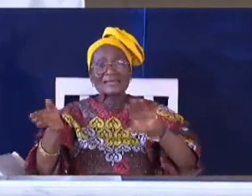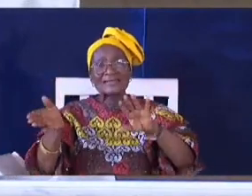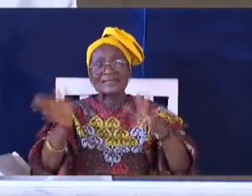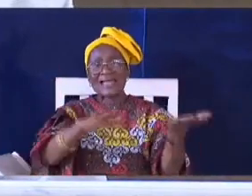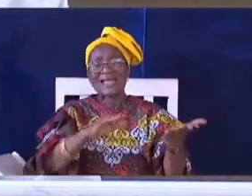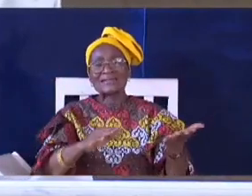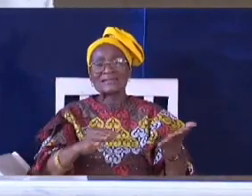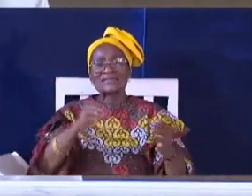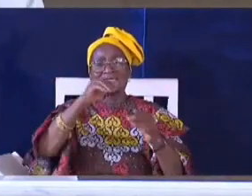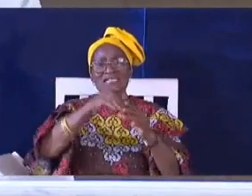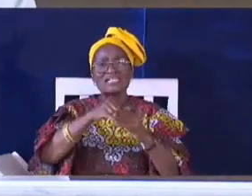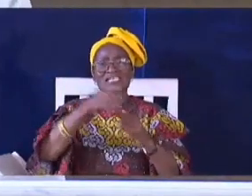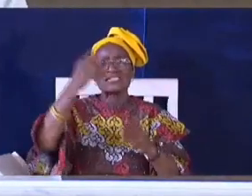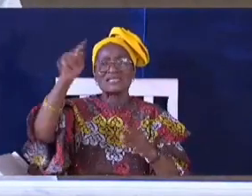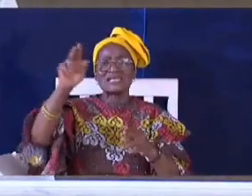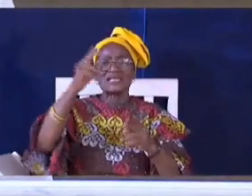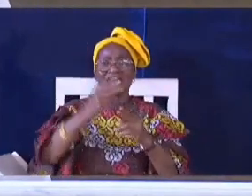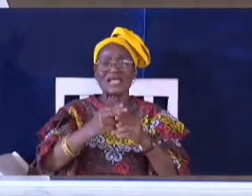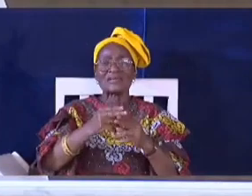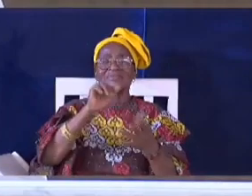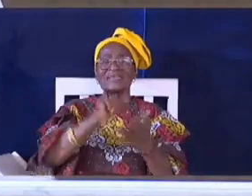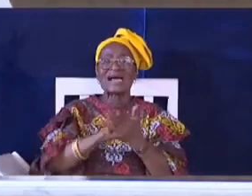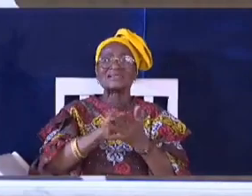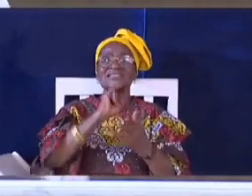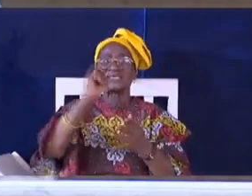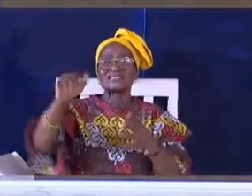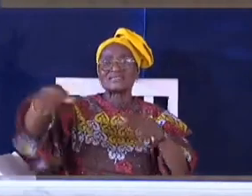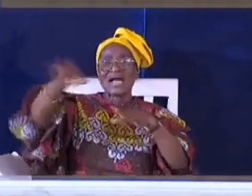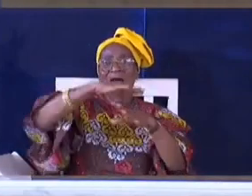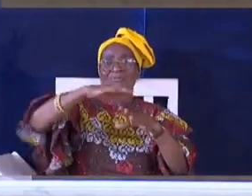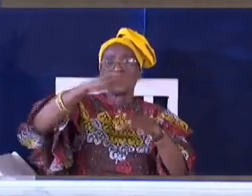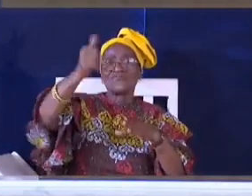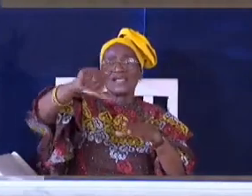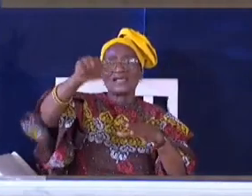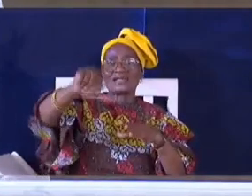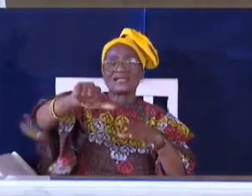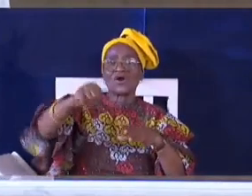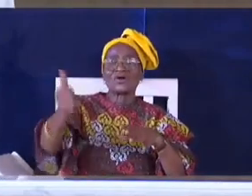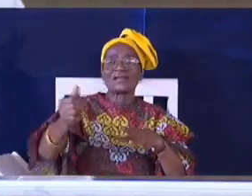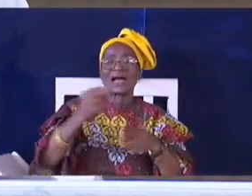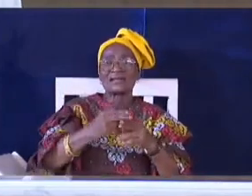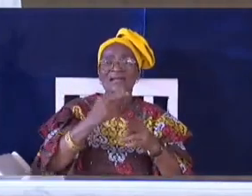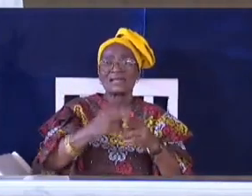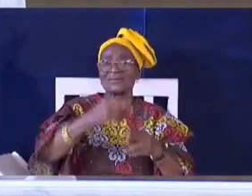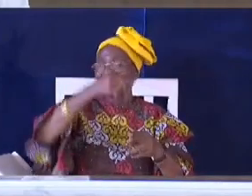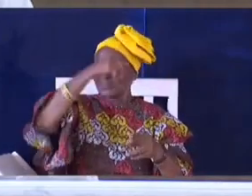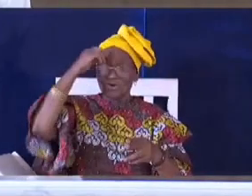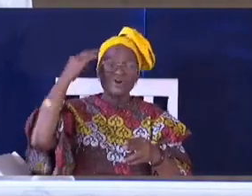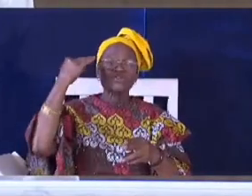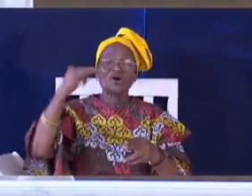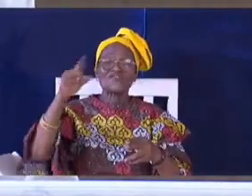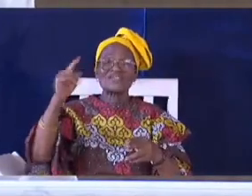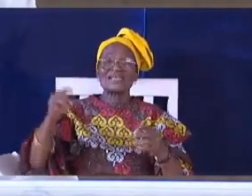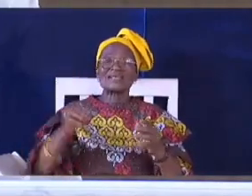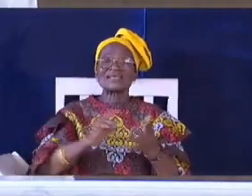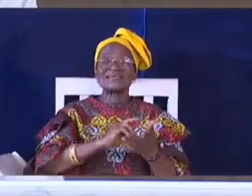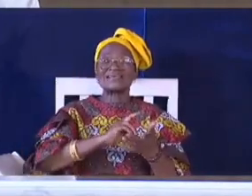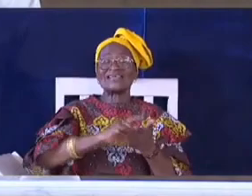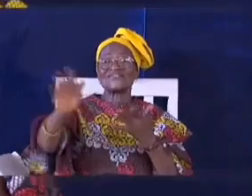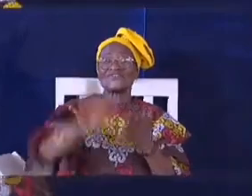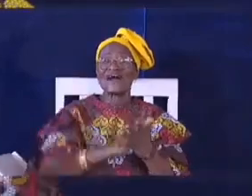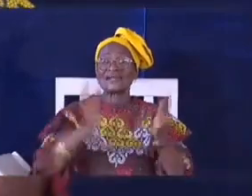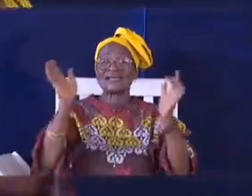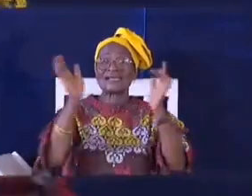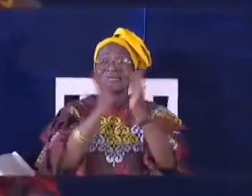In the name that's above every other name, because of the divine encounter of tonight, your eyes will come back to